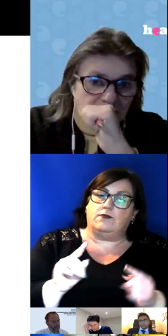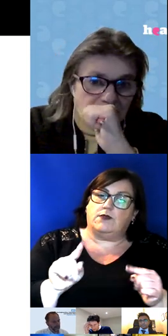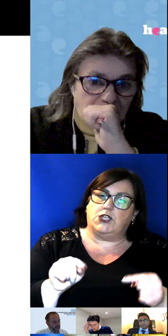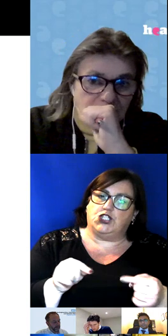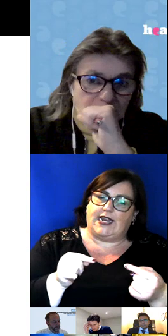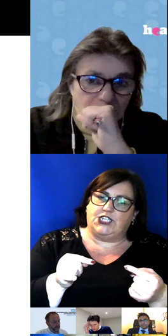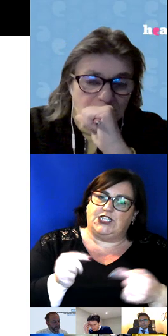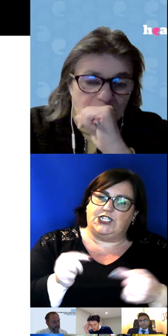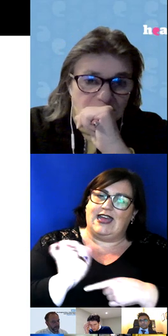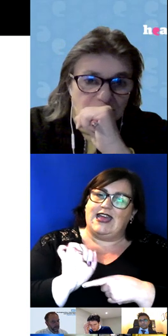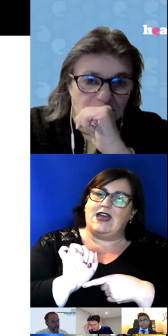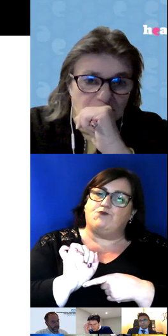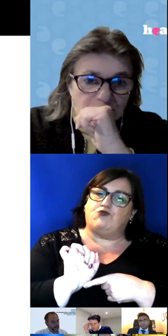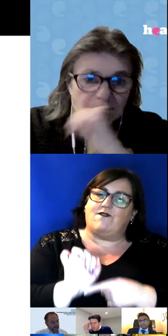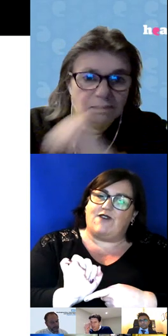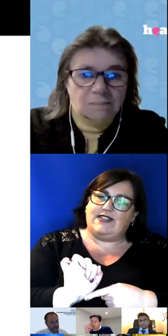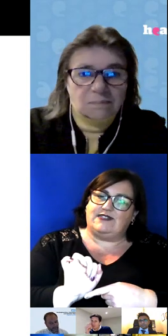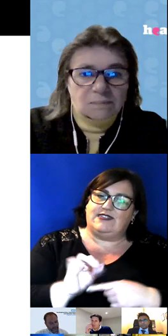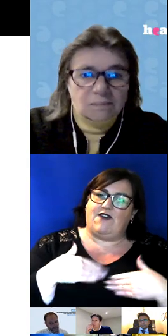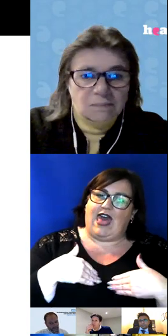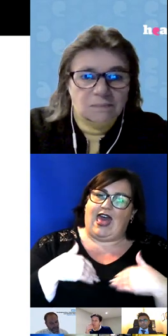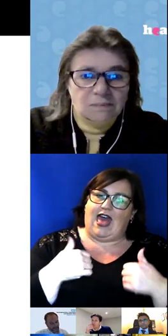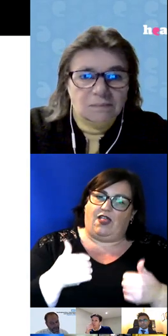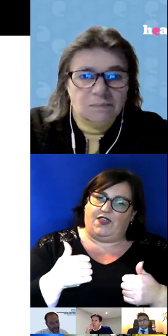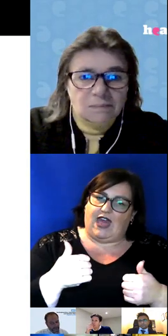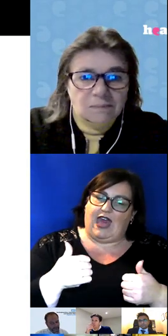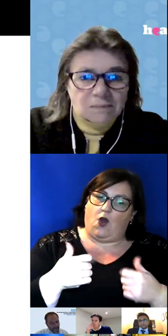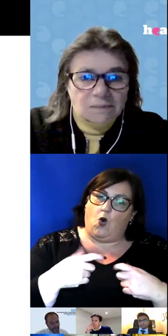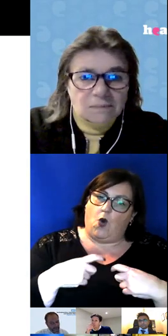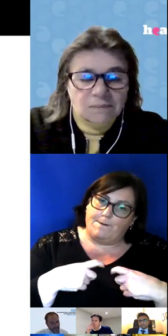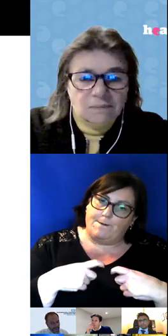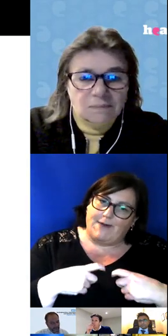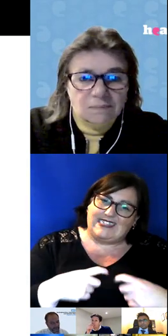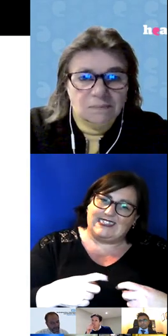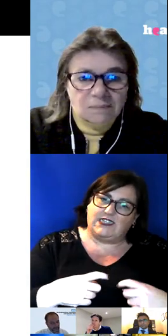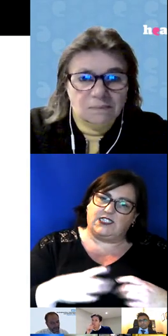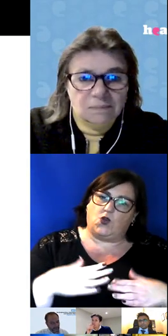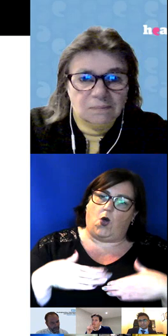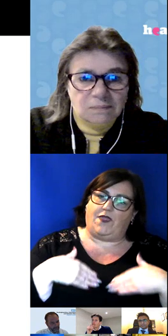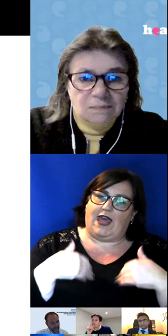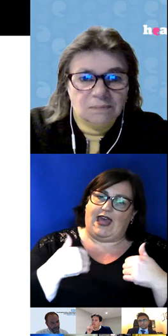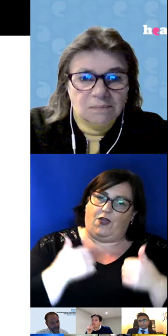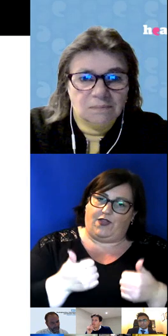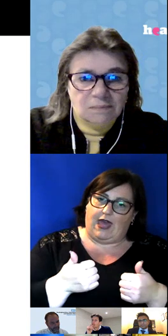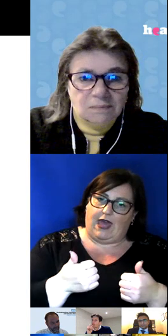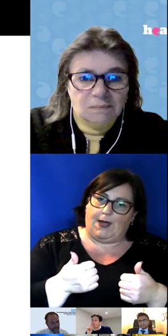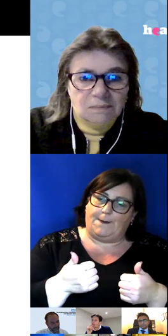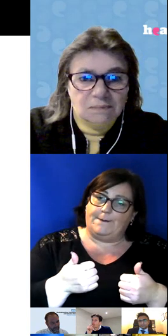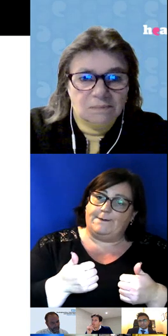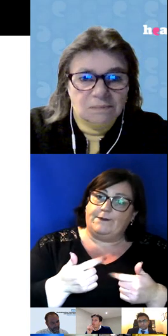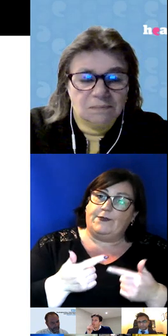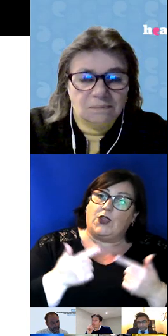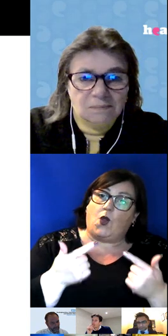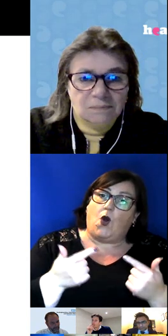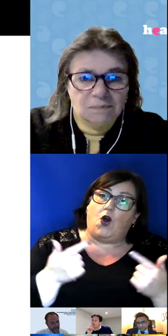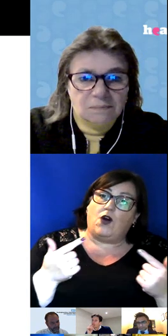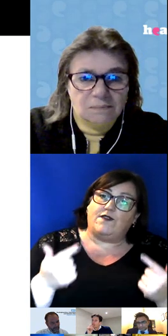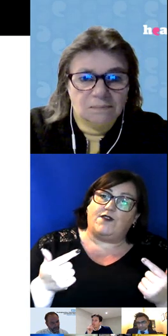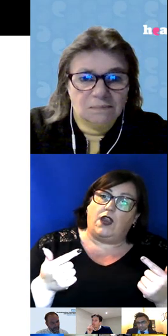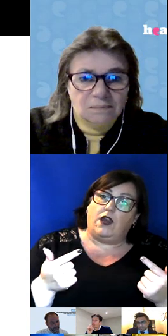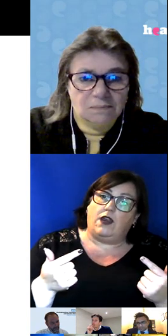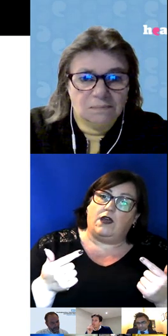from my point of view from arthritis, but other things as well, is that increasingly people are being taken off this sort of